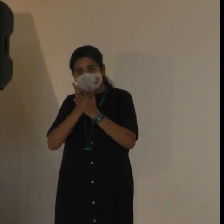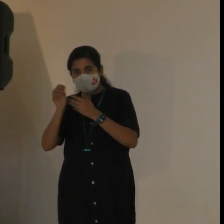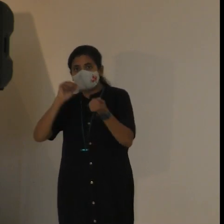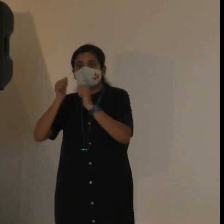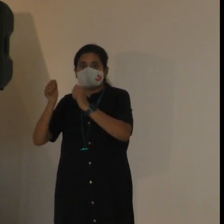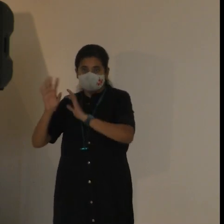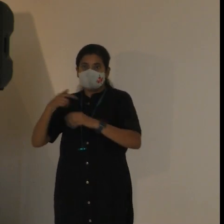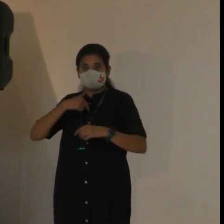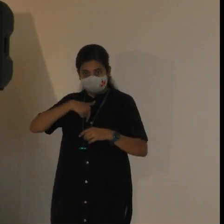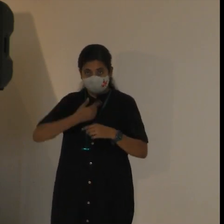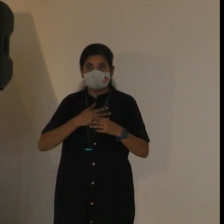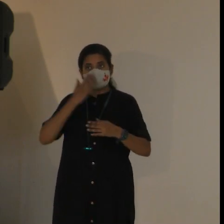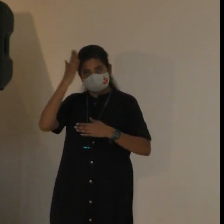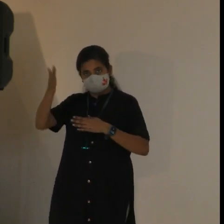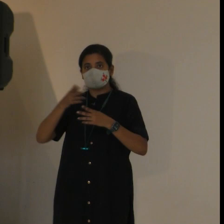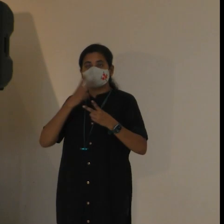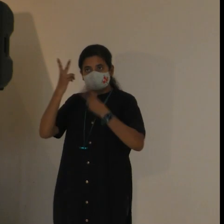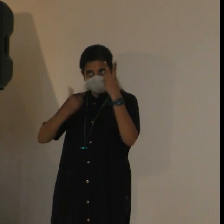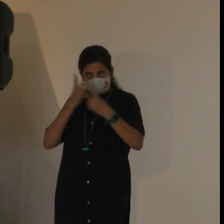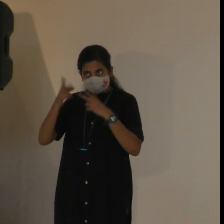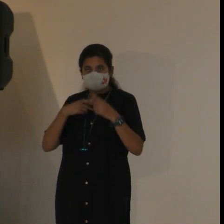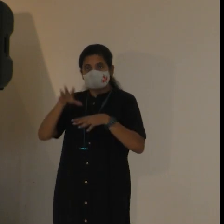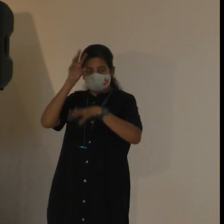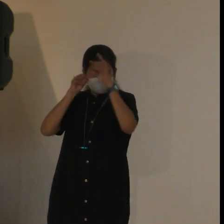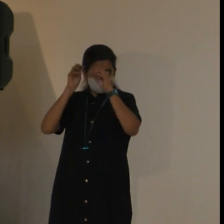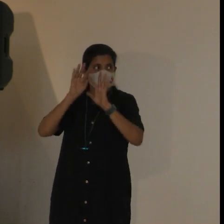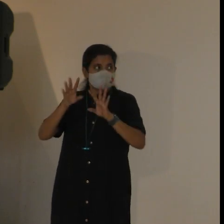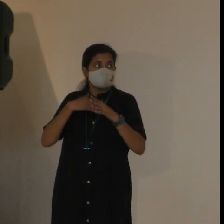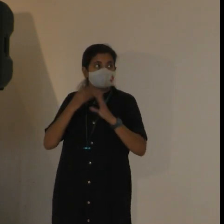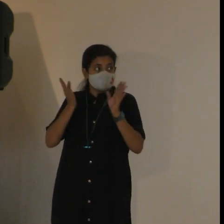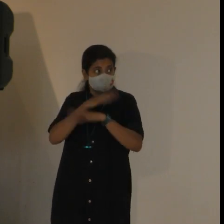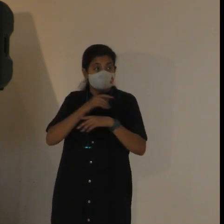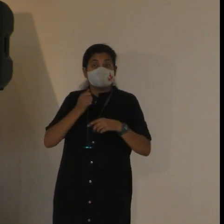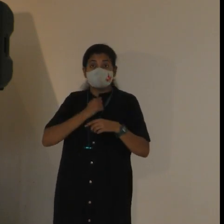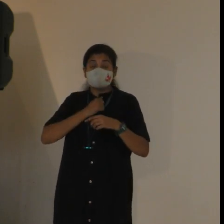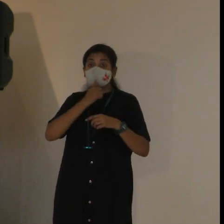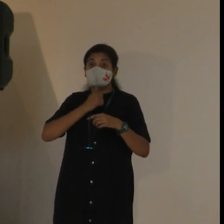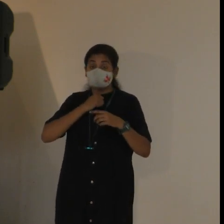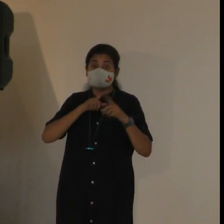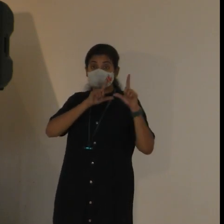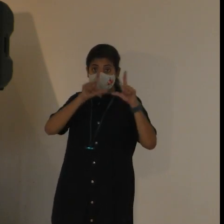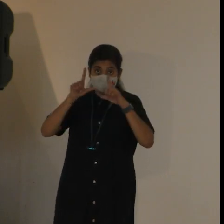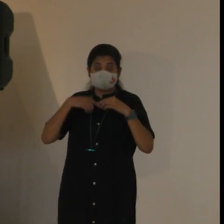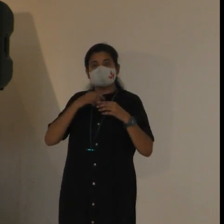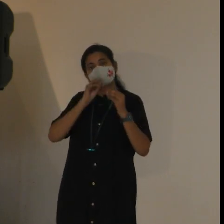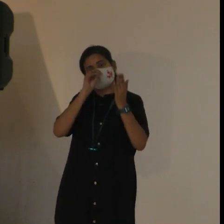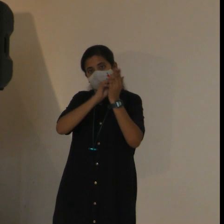Me visiting the actual space of the museum. And as I mentioned in my initial presentation, the pandemic also shapes the audience